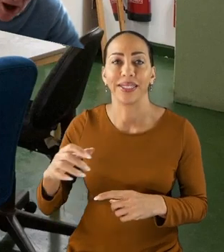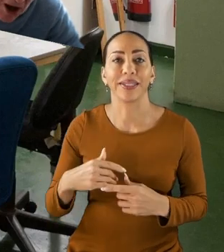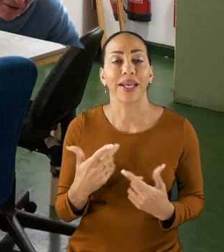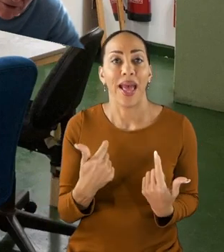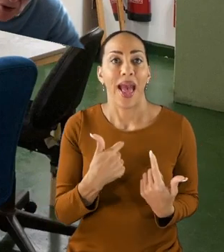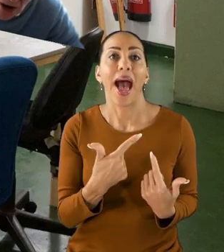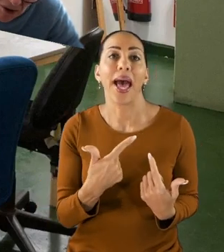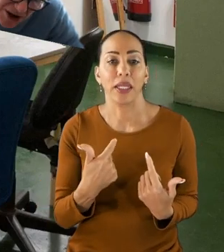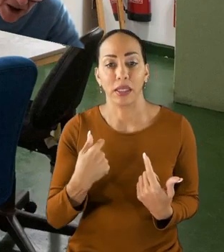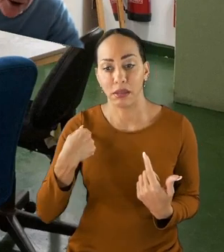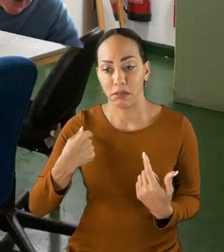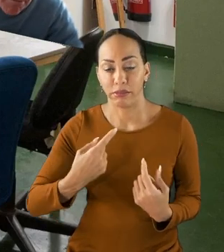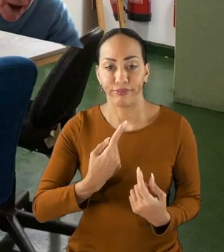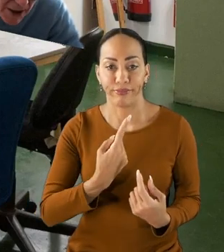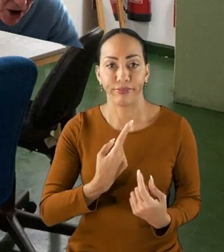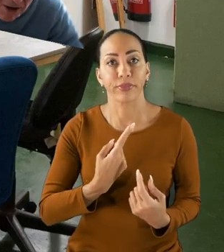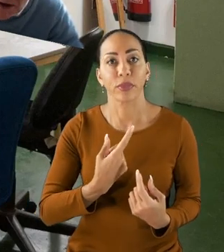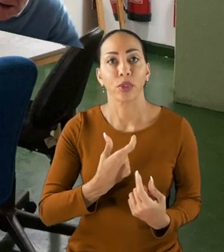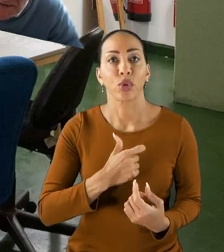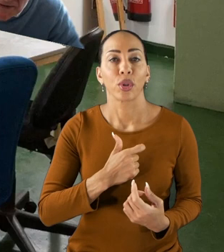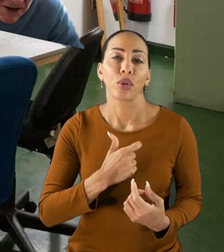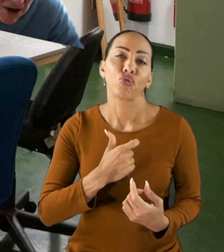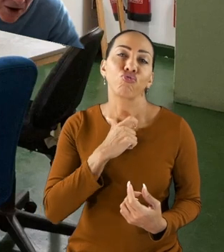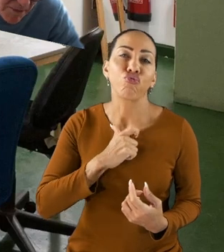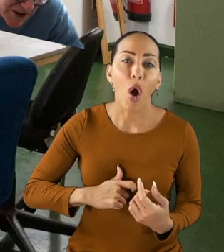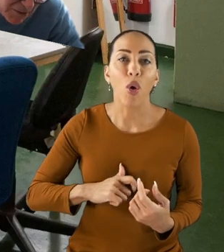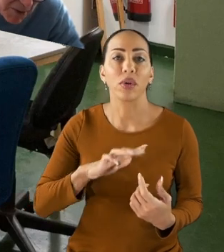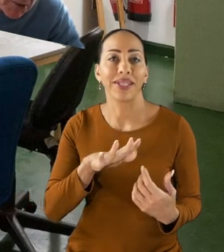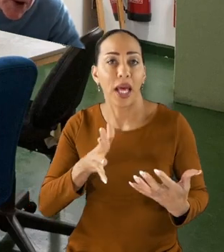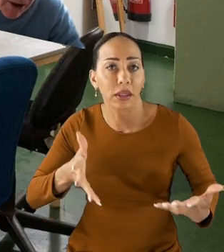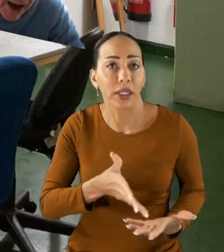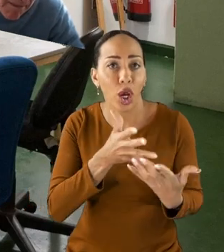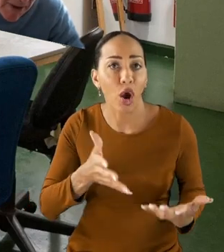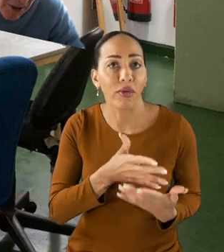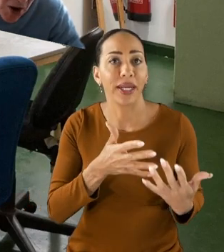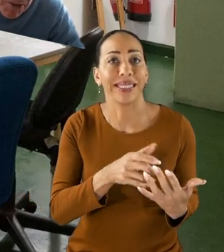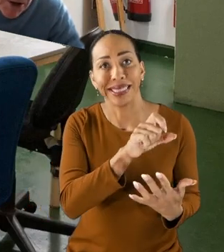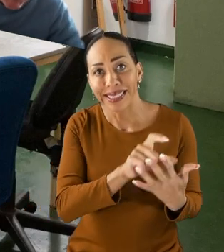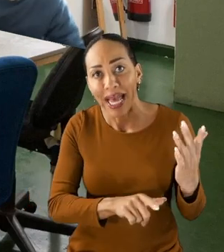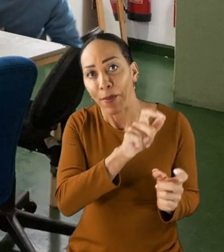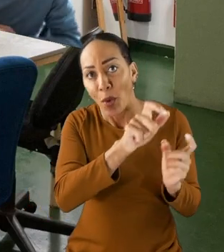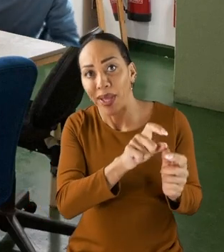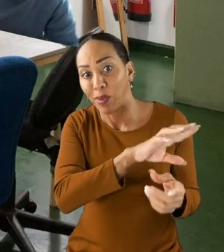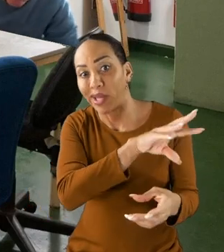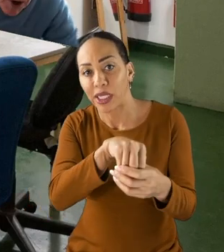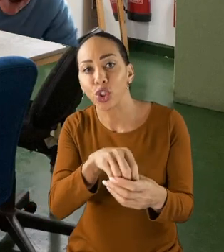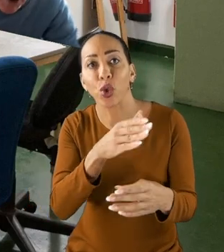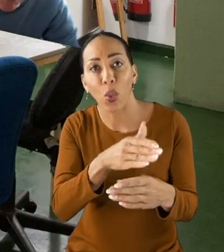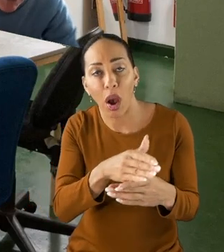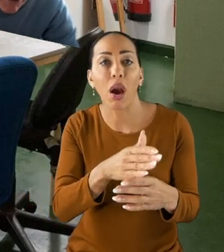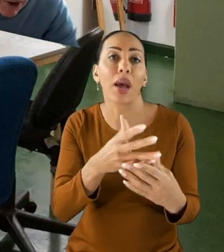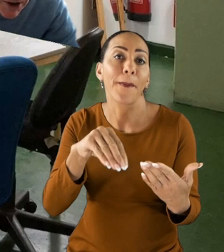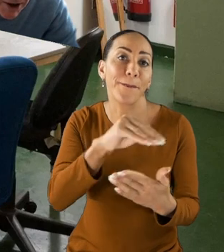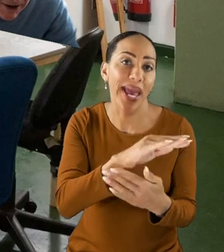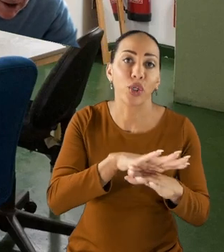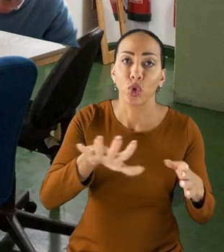for a life of work, which includes unpaid work, because there's a lot of disabled people who never get paid work, but there's no reason why they can't